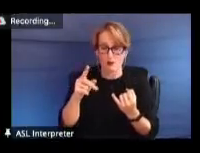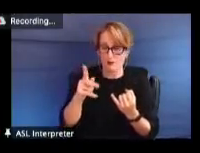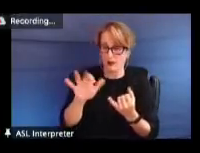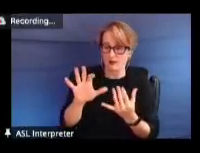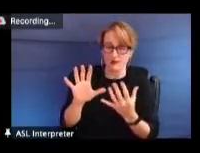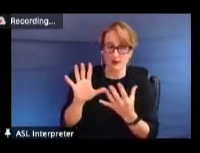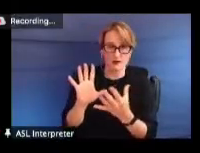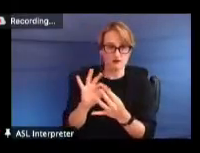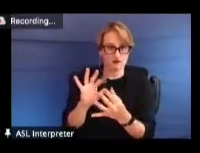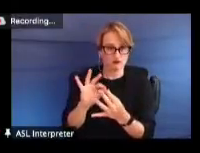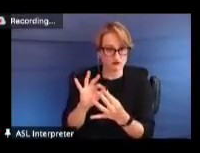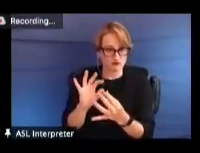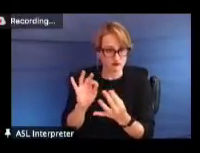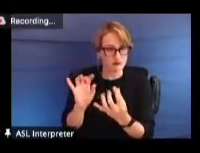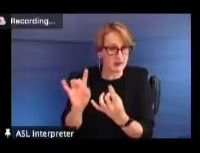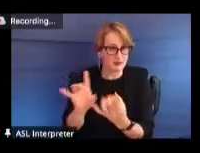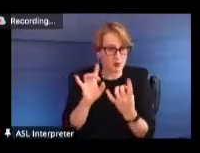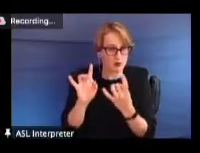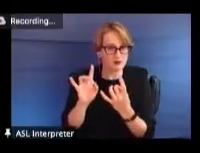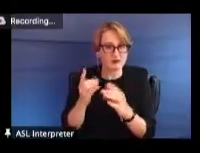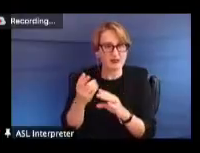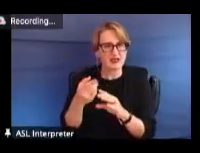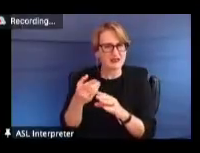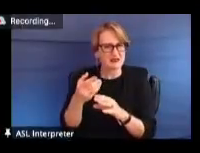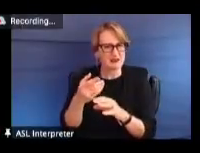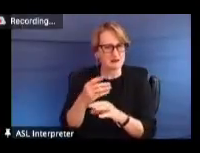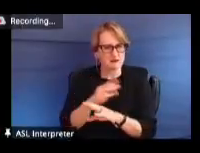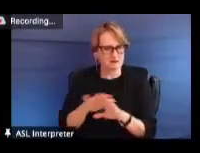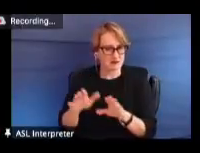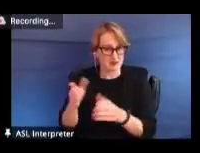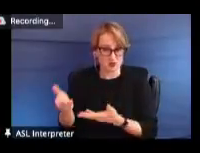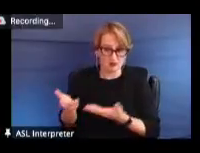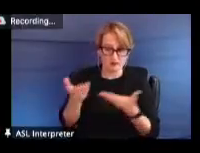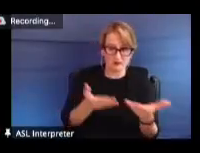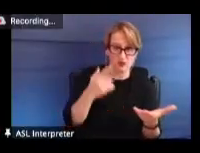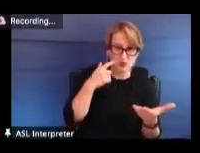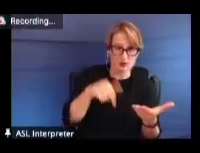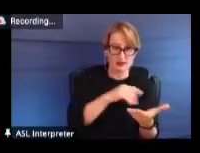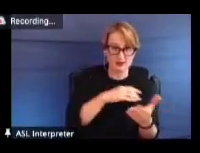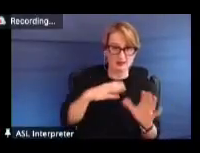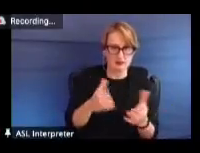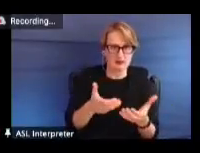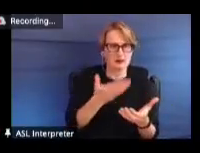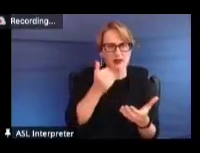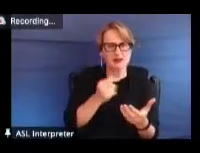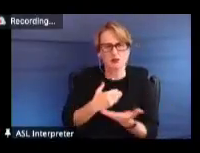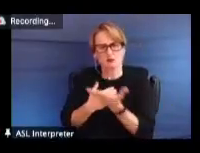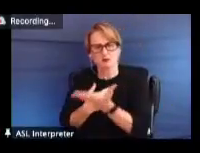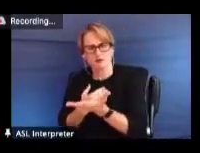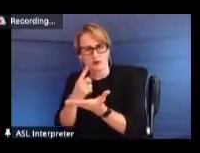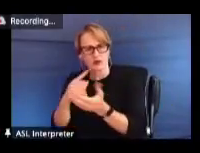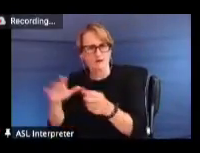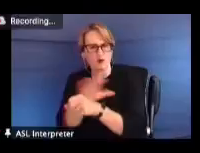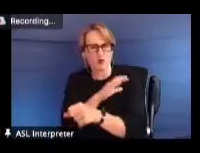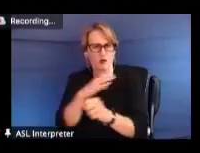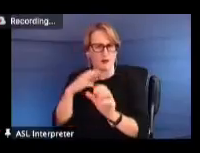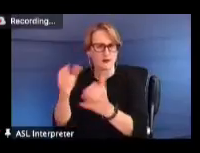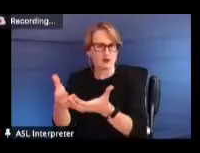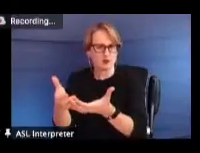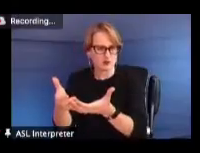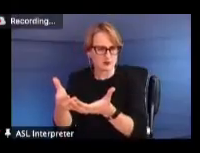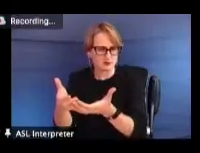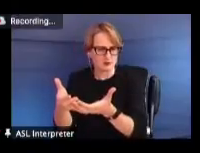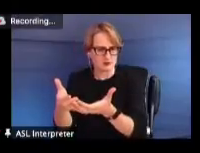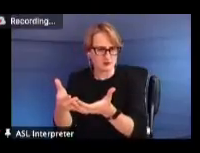not? And instead of bringing it back to this committee, why not just bring it to the full commission? And I'm just thinking that then